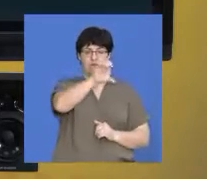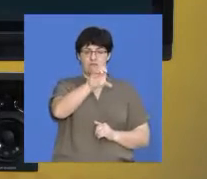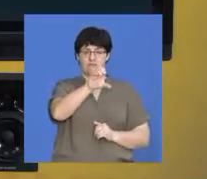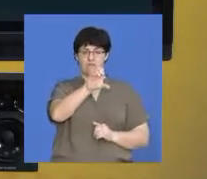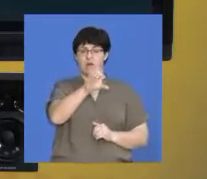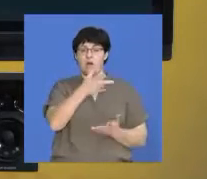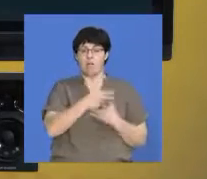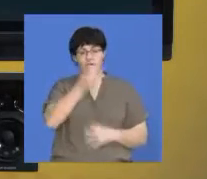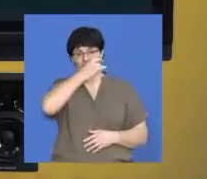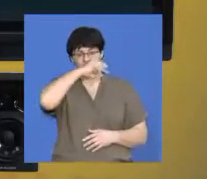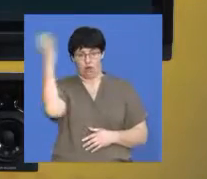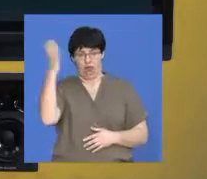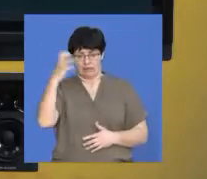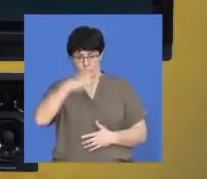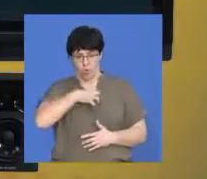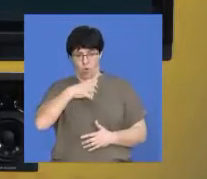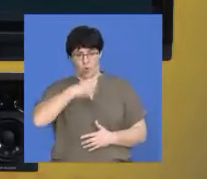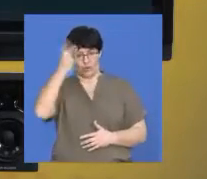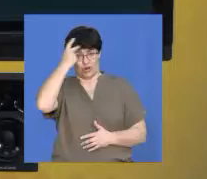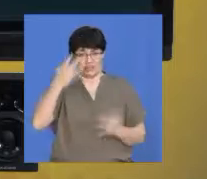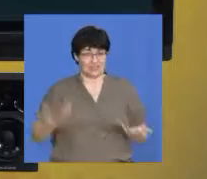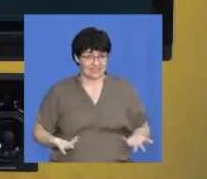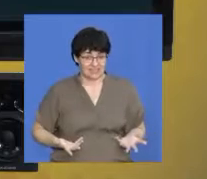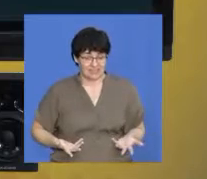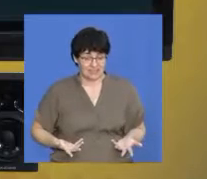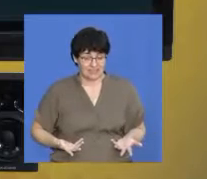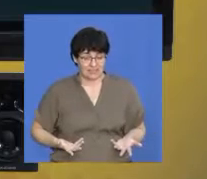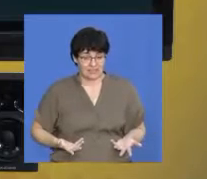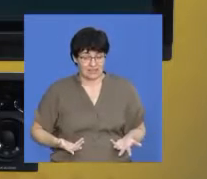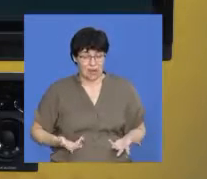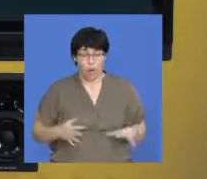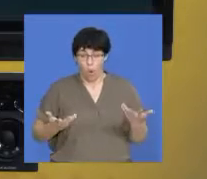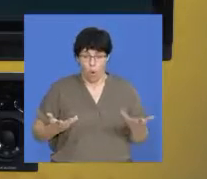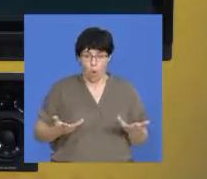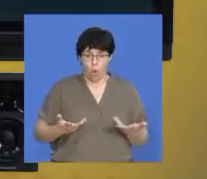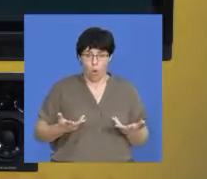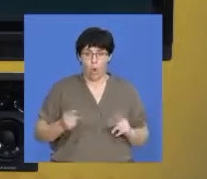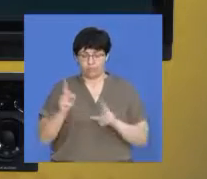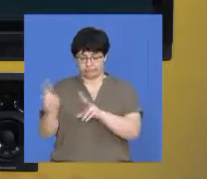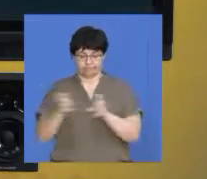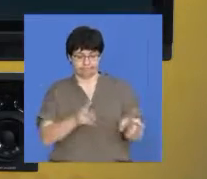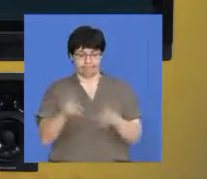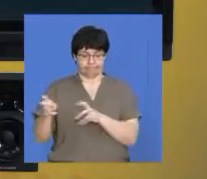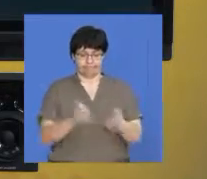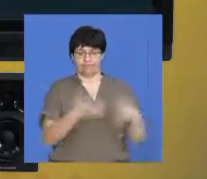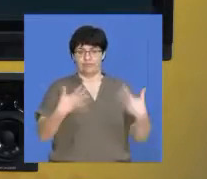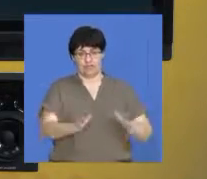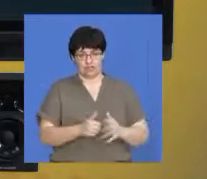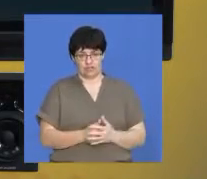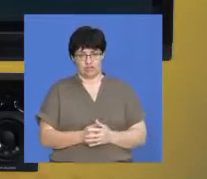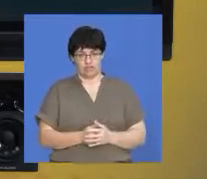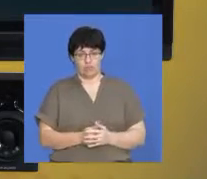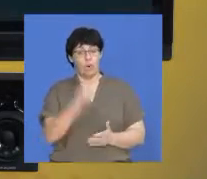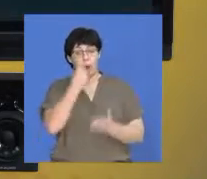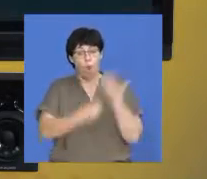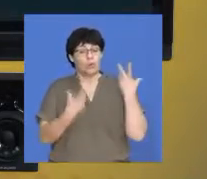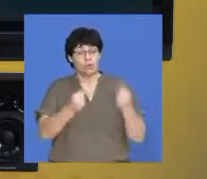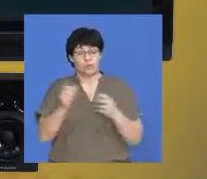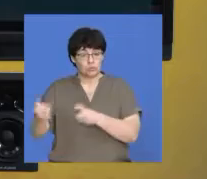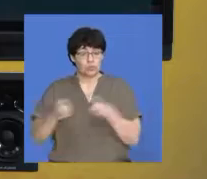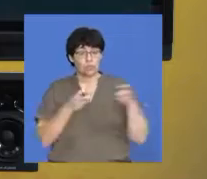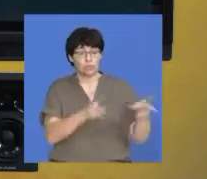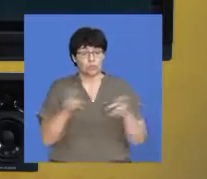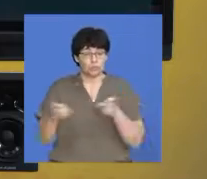you might forget to add your own knowledge. You might just end up just repeating the sources. If you just repeat the sources and you don't